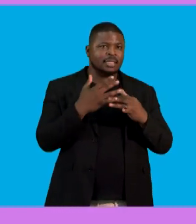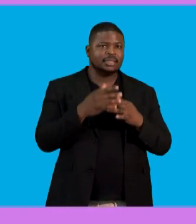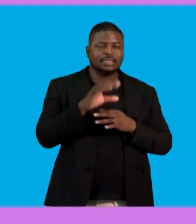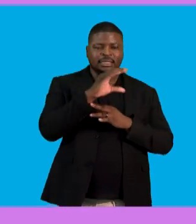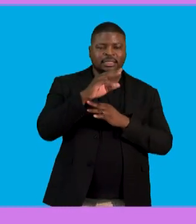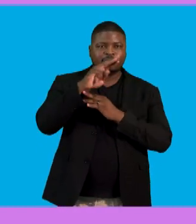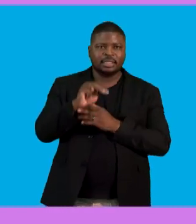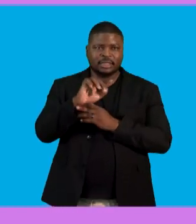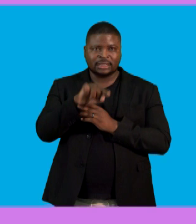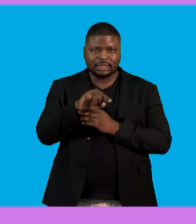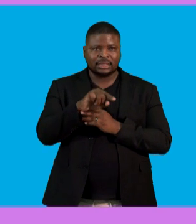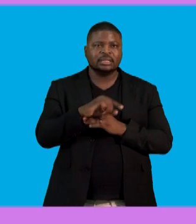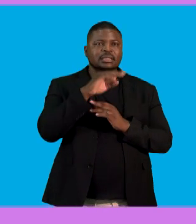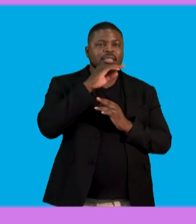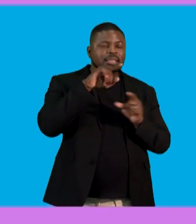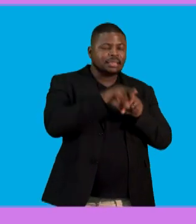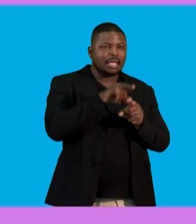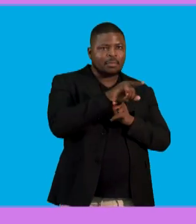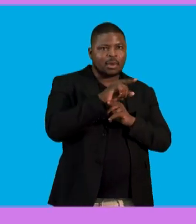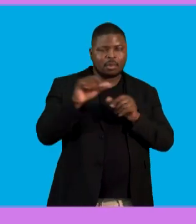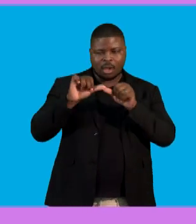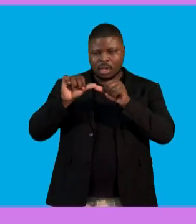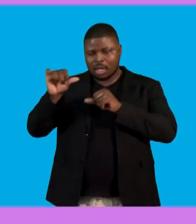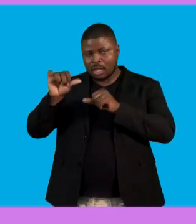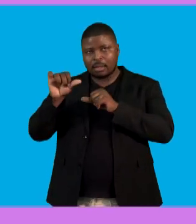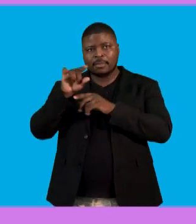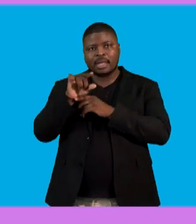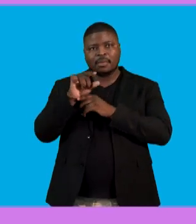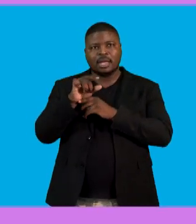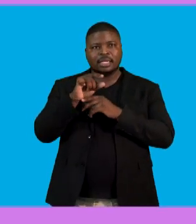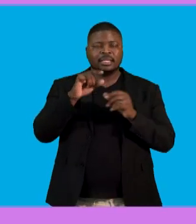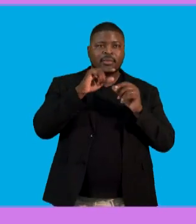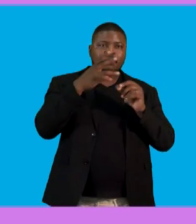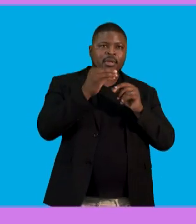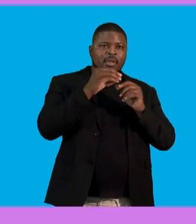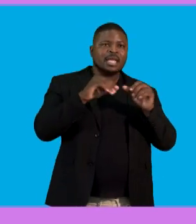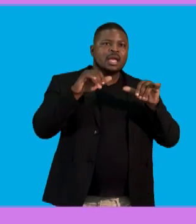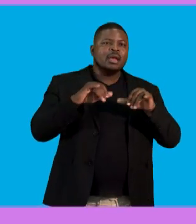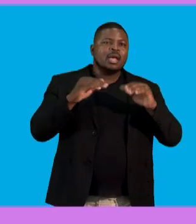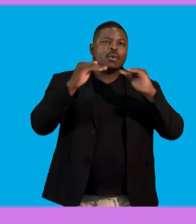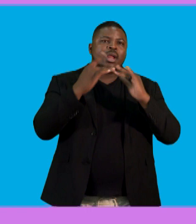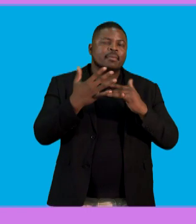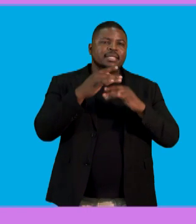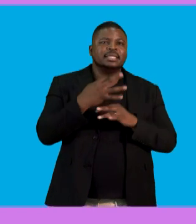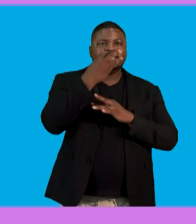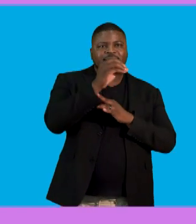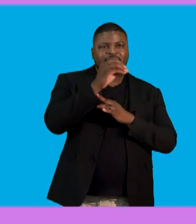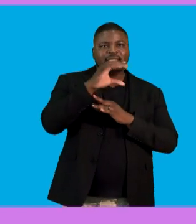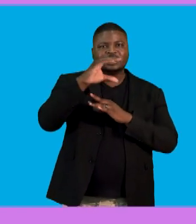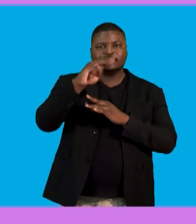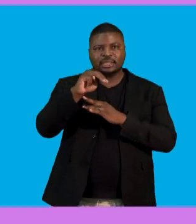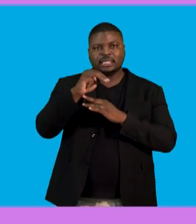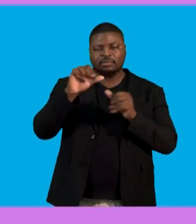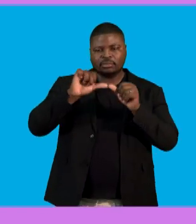centimeter, even the width is 30 centimeters. And then question A says, determine the number of tiles